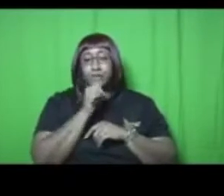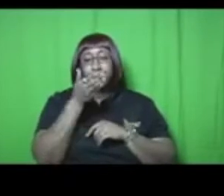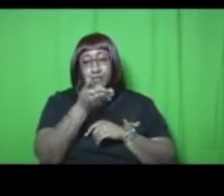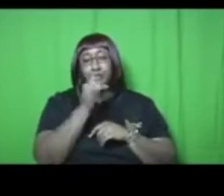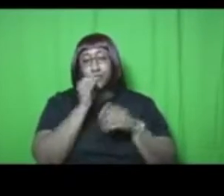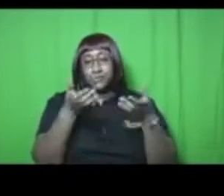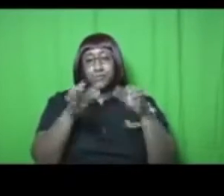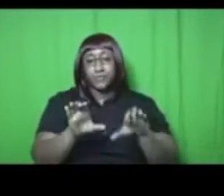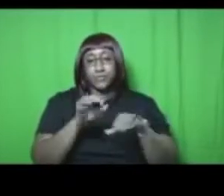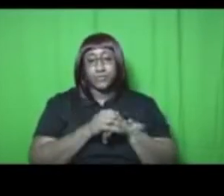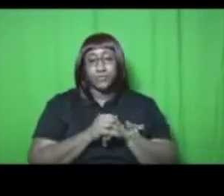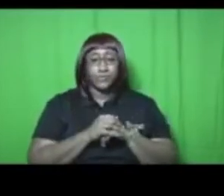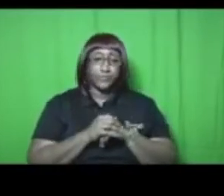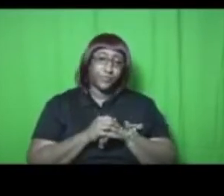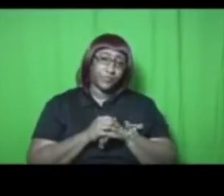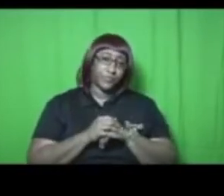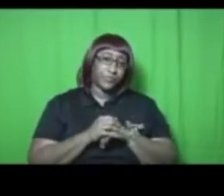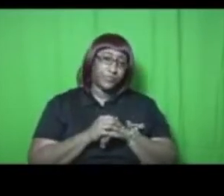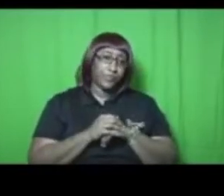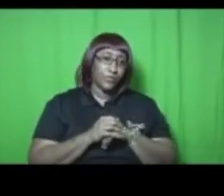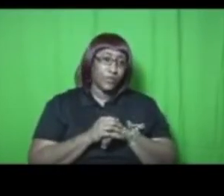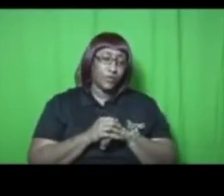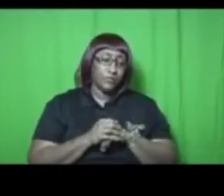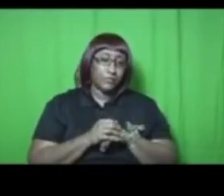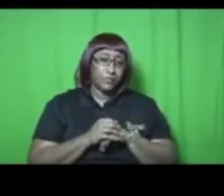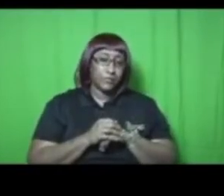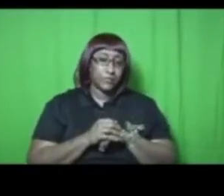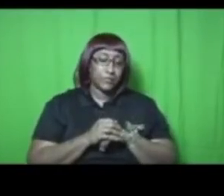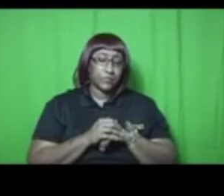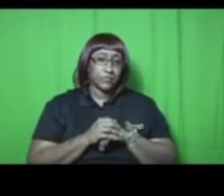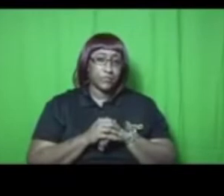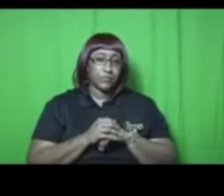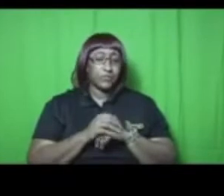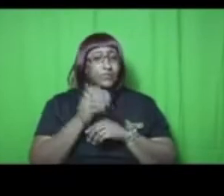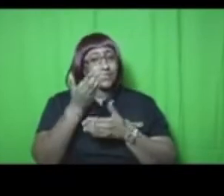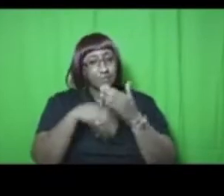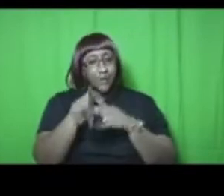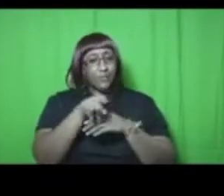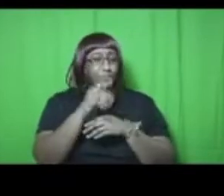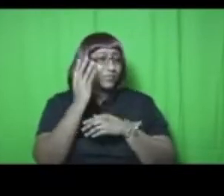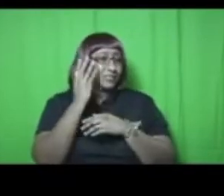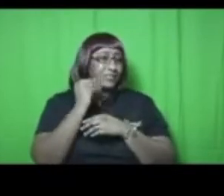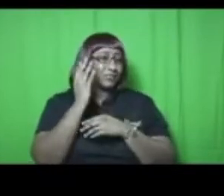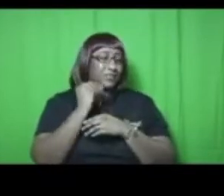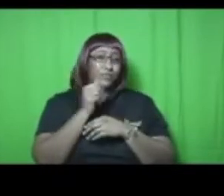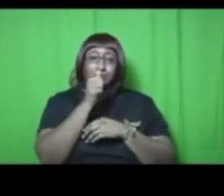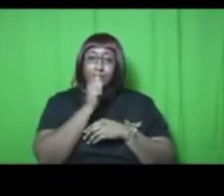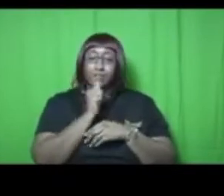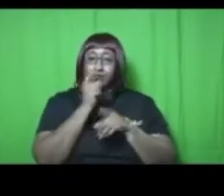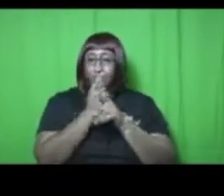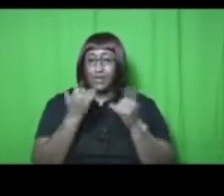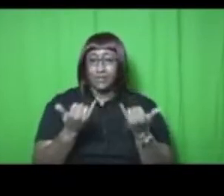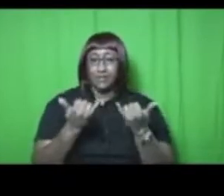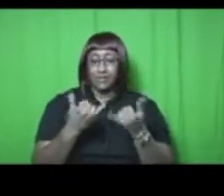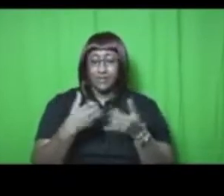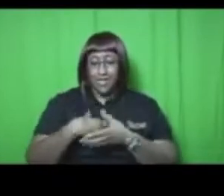opportunity. Where there is adversity, there is opportunity. Some of you are going through adversity right now. I'm telling you,